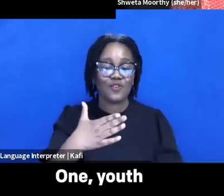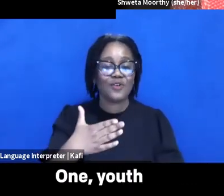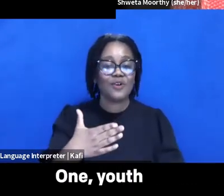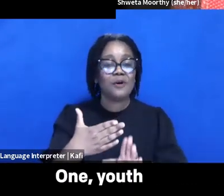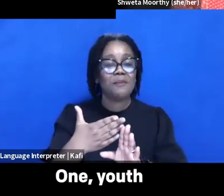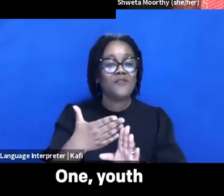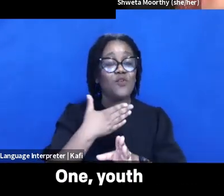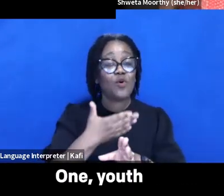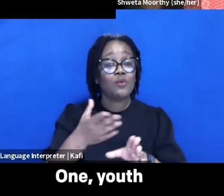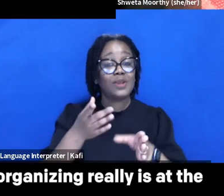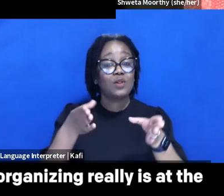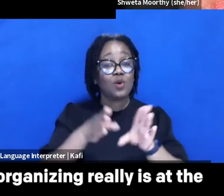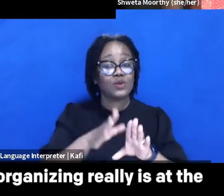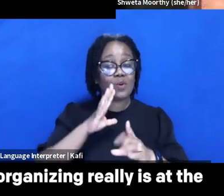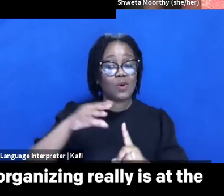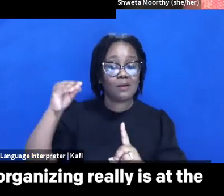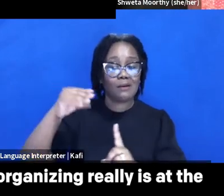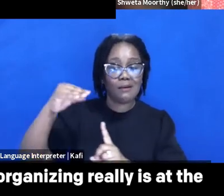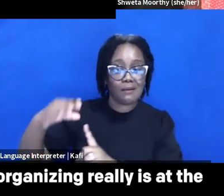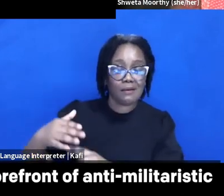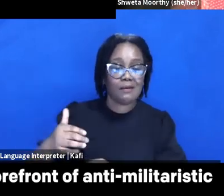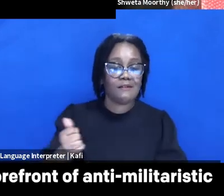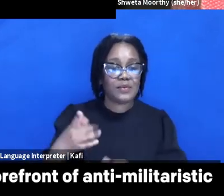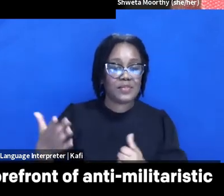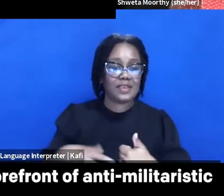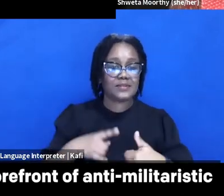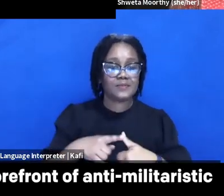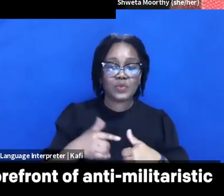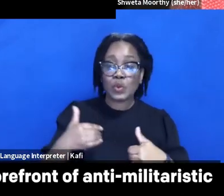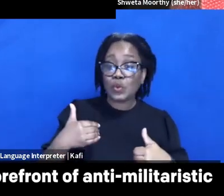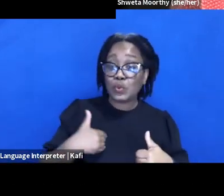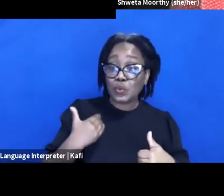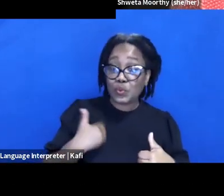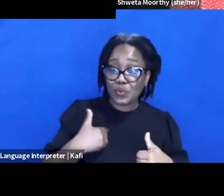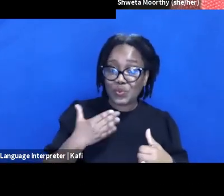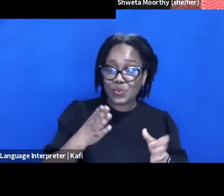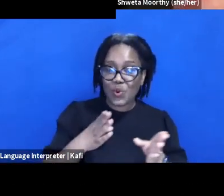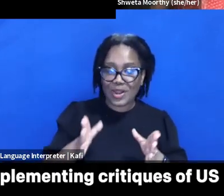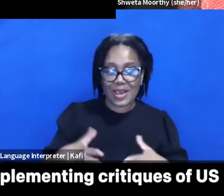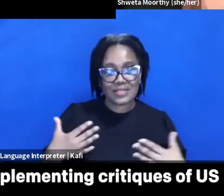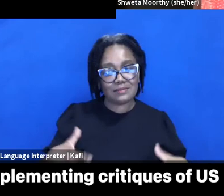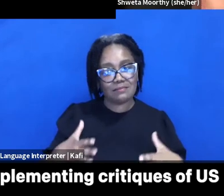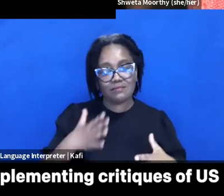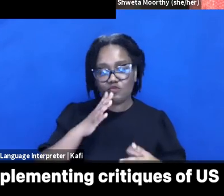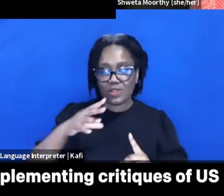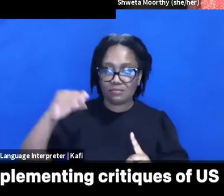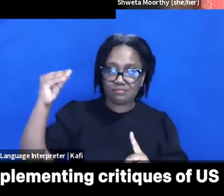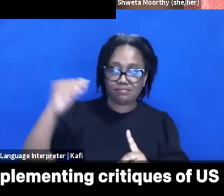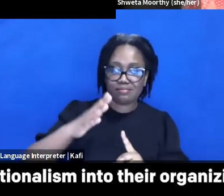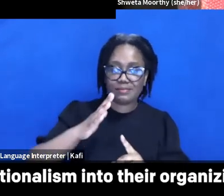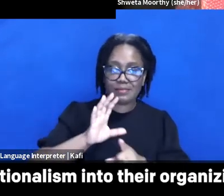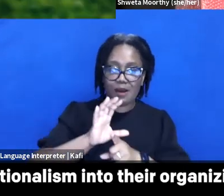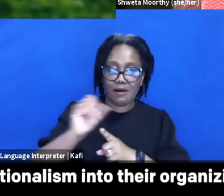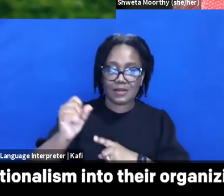One, youth organizing really is at the forefront of anti-militaristic implementing critiques of